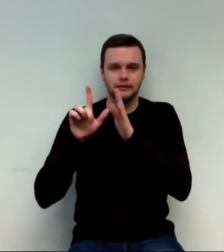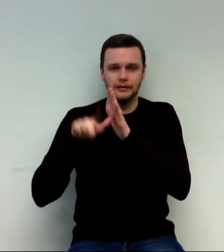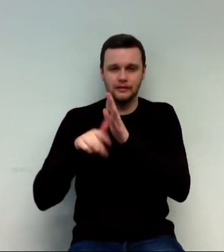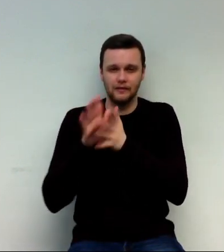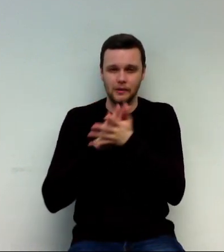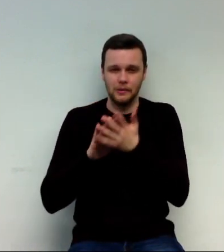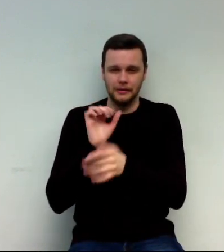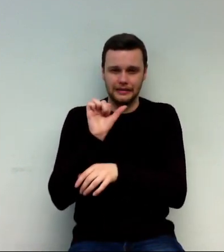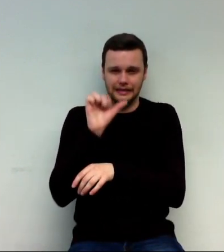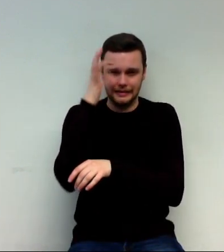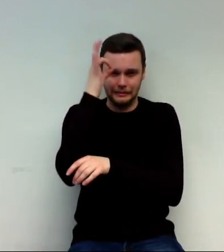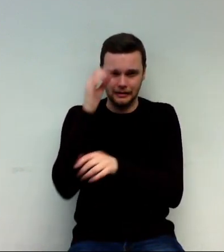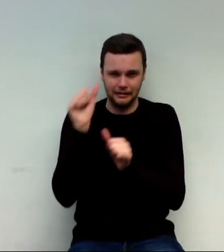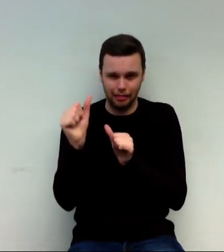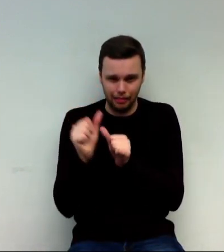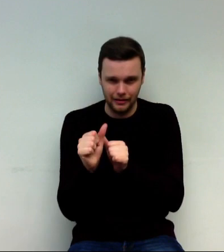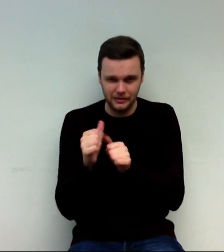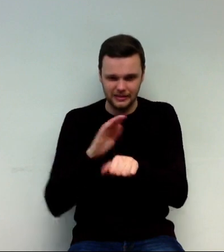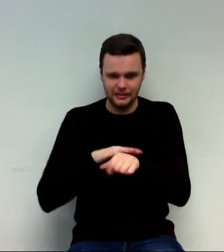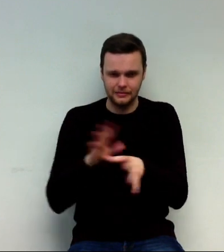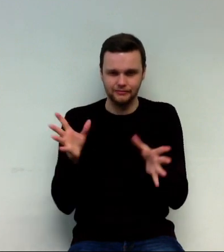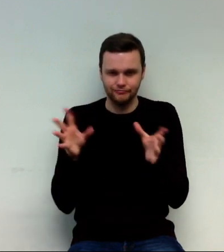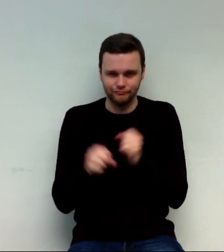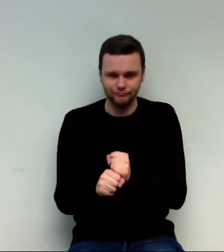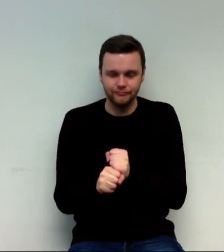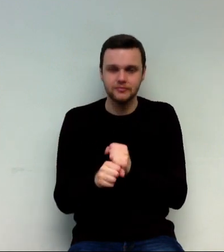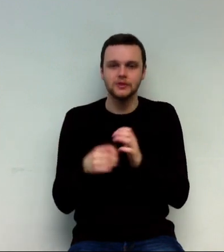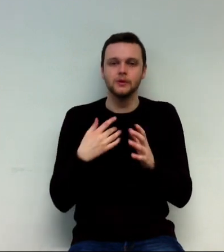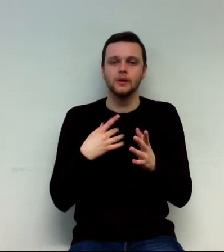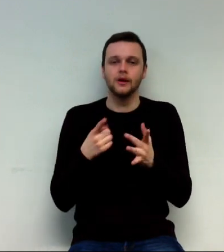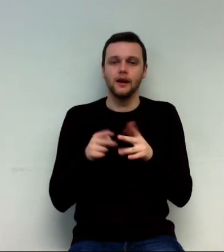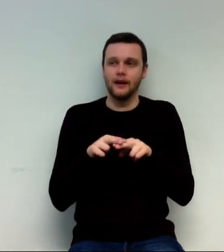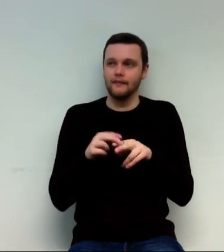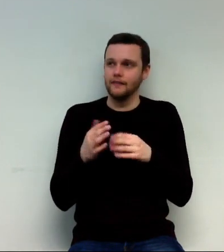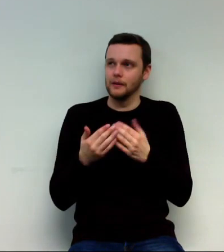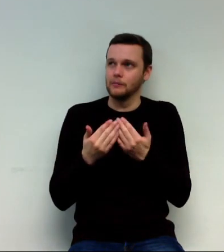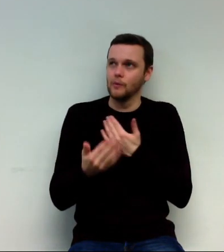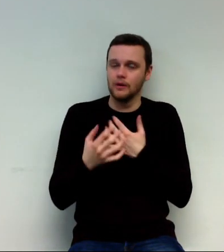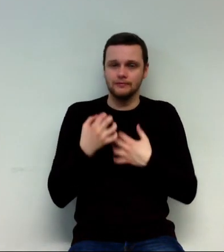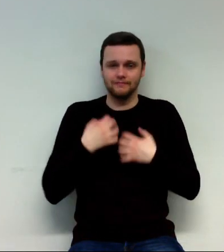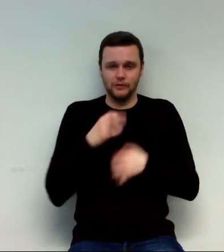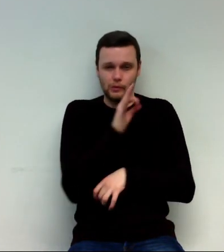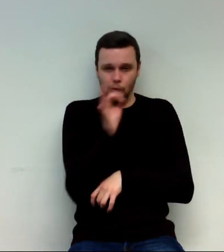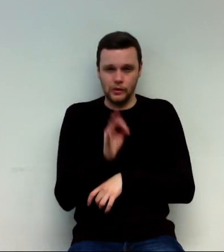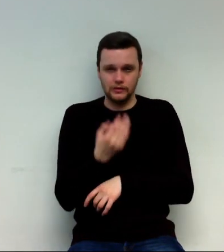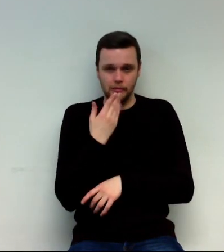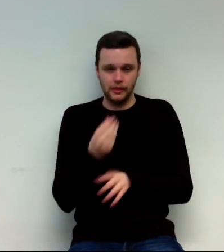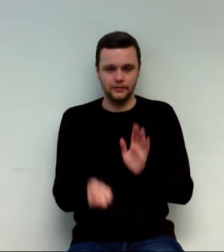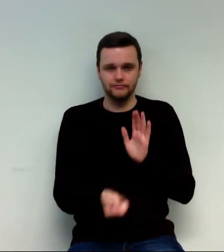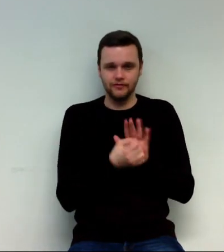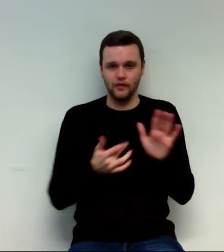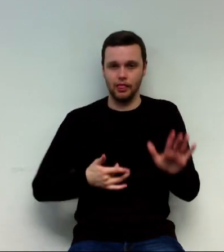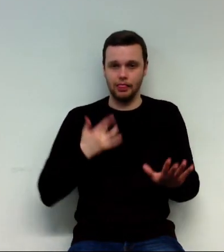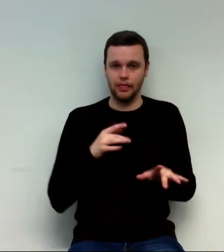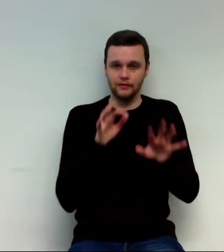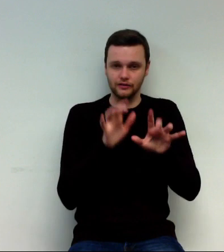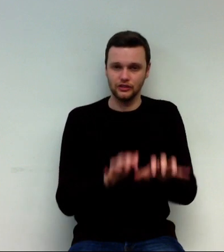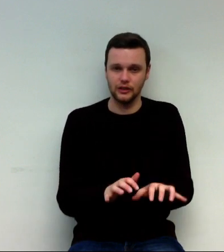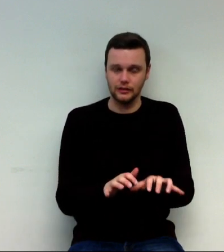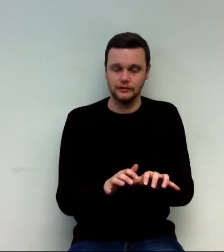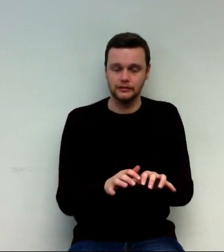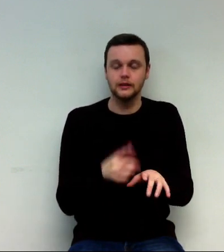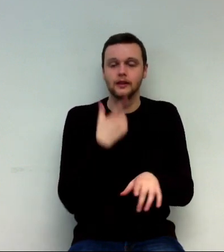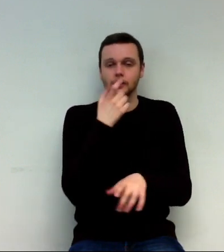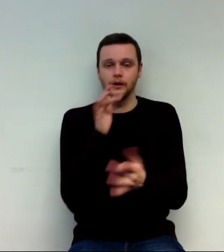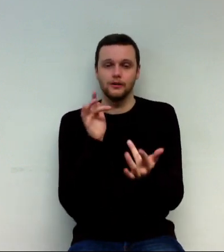6 minutes left. So it's nearly time to wrap up. So if you do have any burning questions for us today, do pop them in the live chat. But if not, there are ways you can